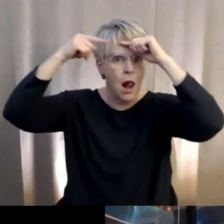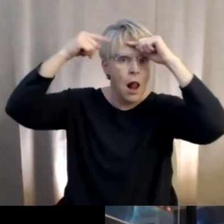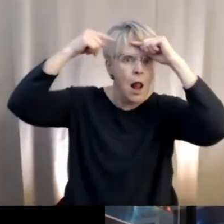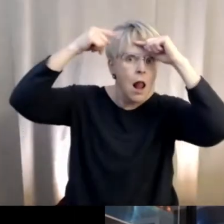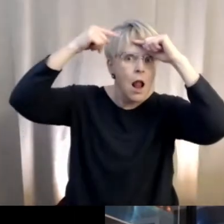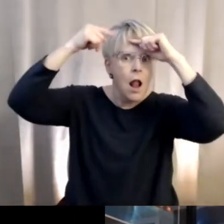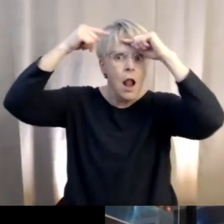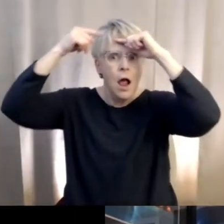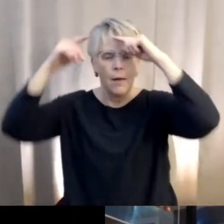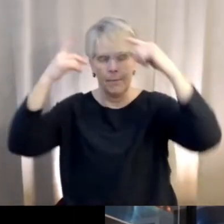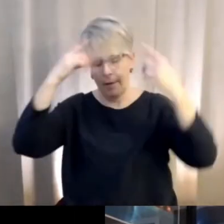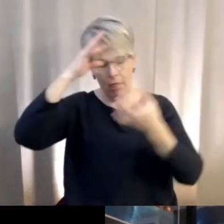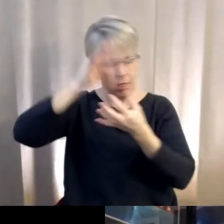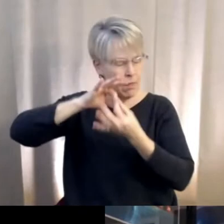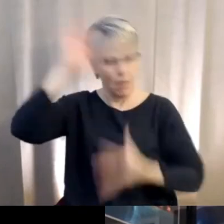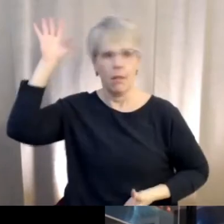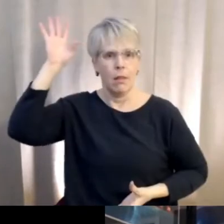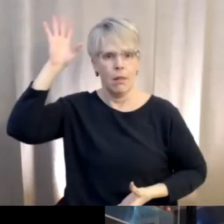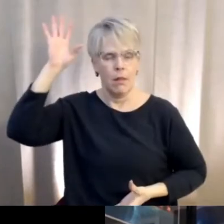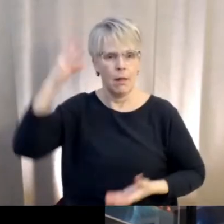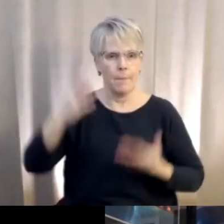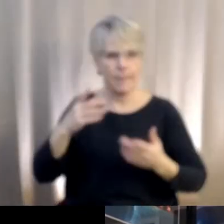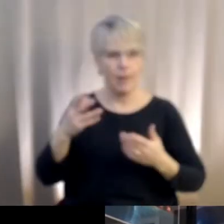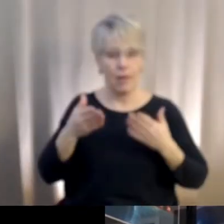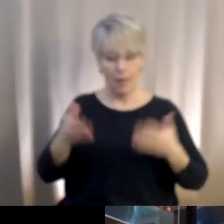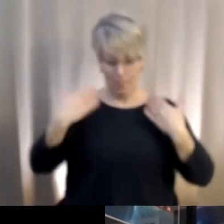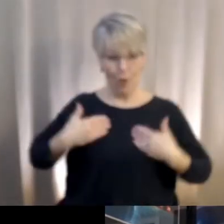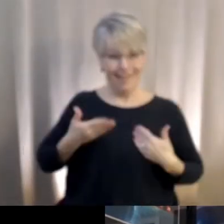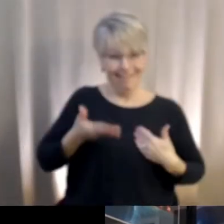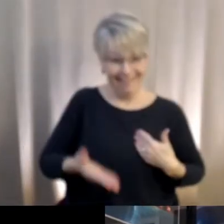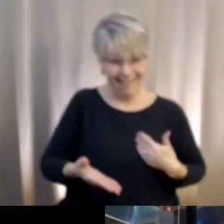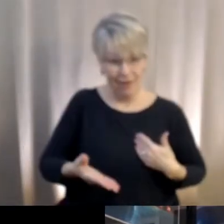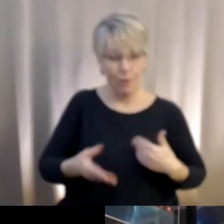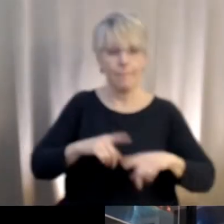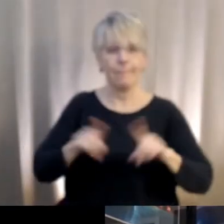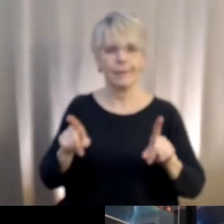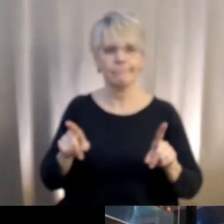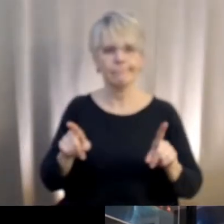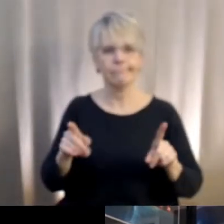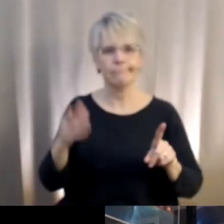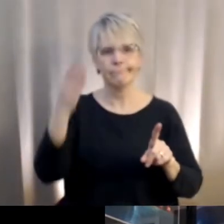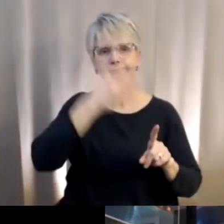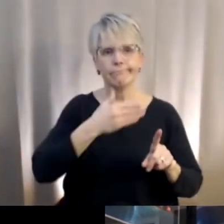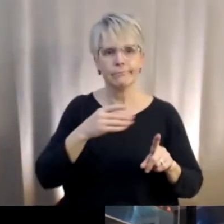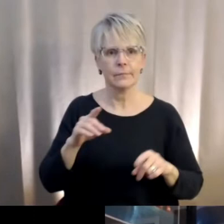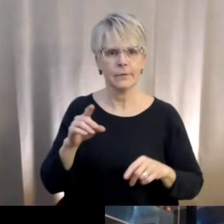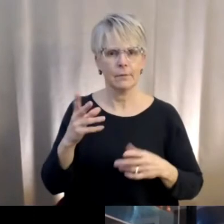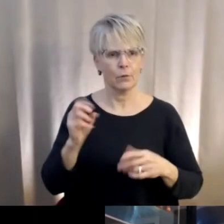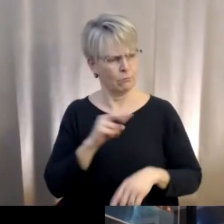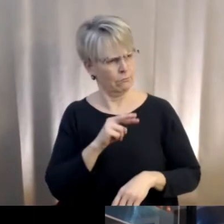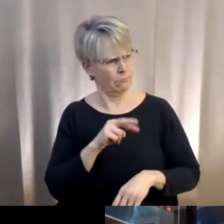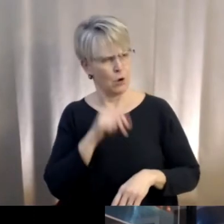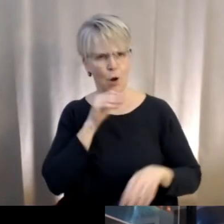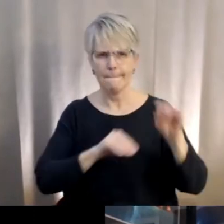not, they might be disassociated for a few moments where they're there, but not really there. And the dog can recognize like, you haven't moved in a bit, you're